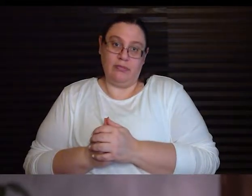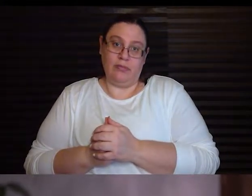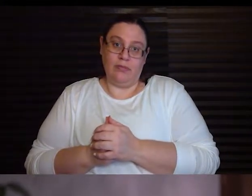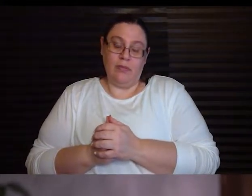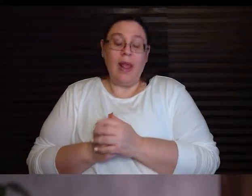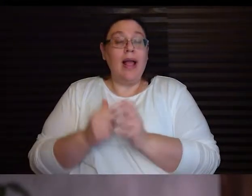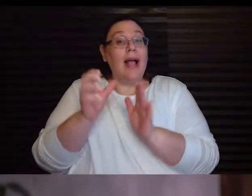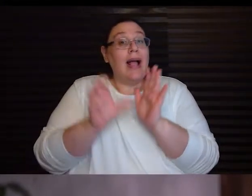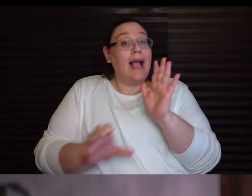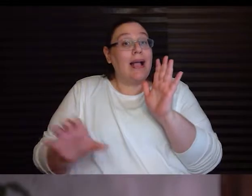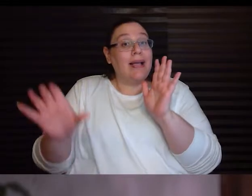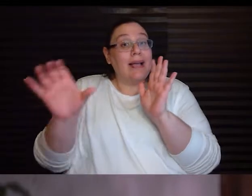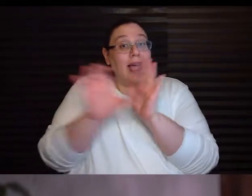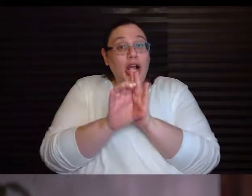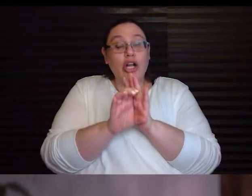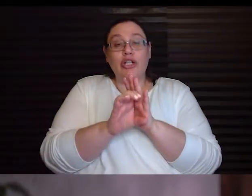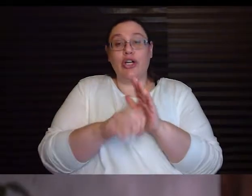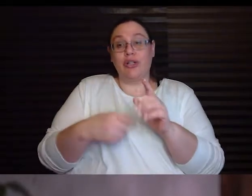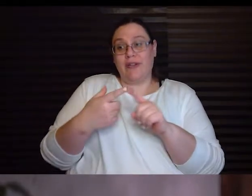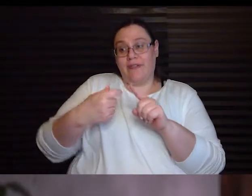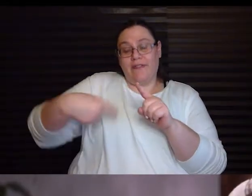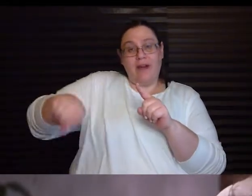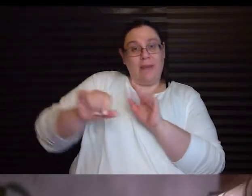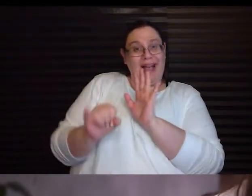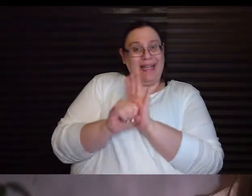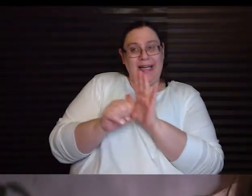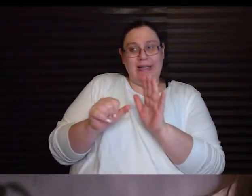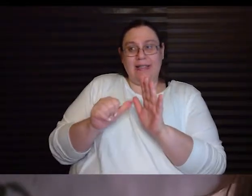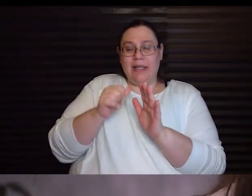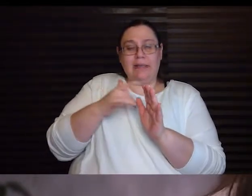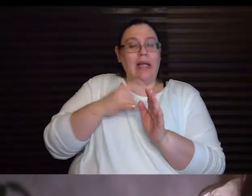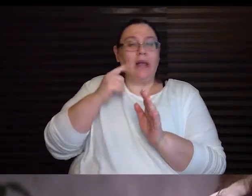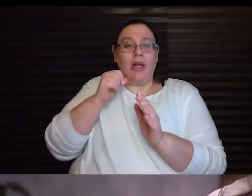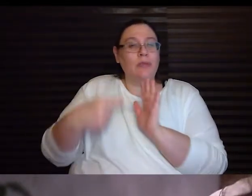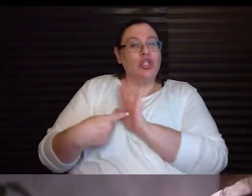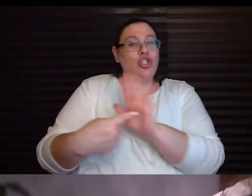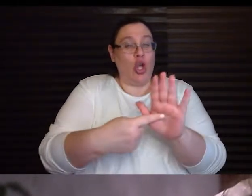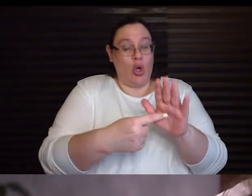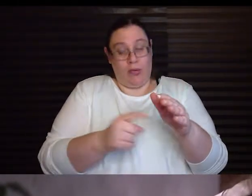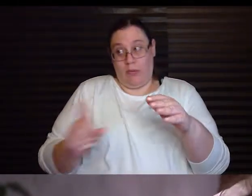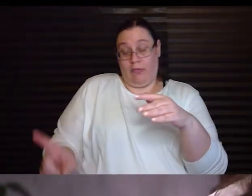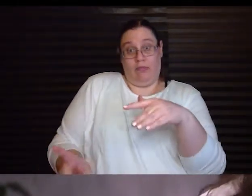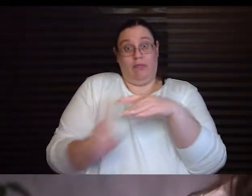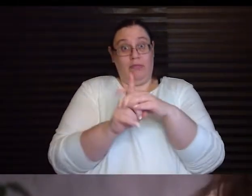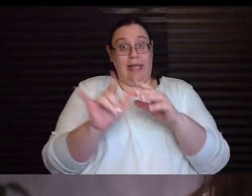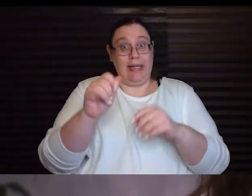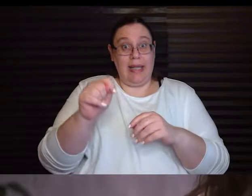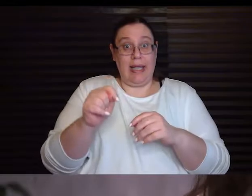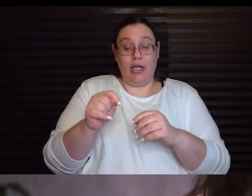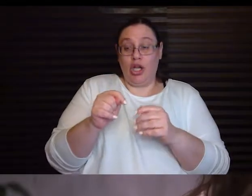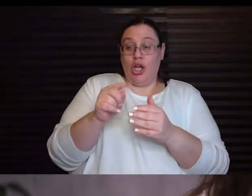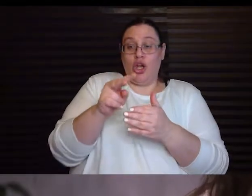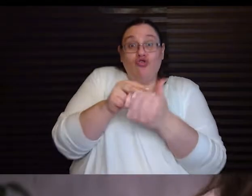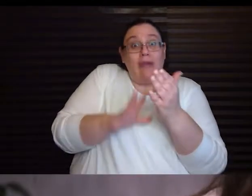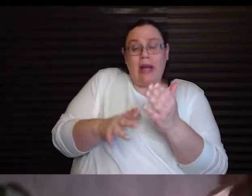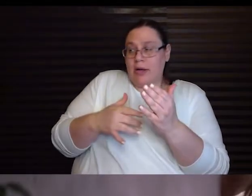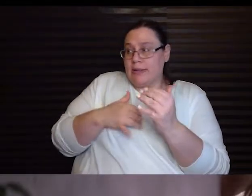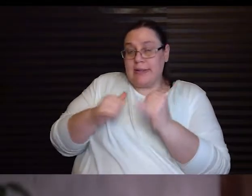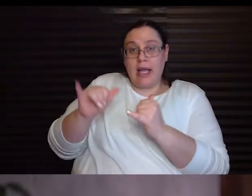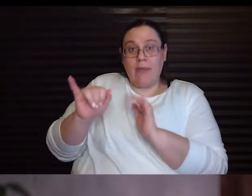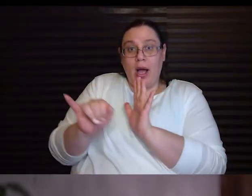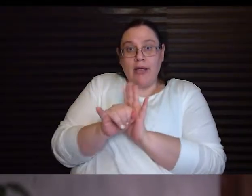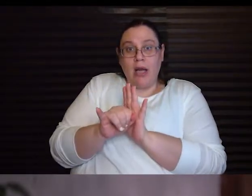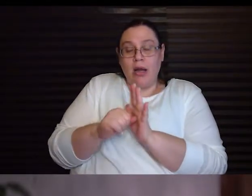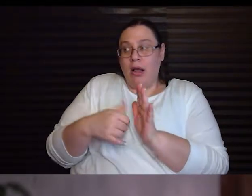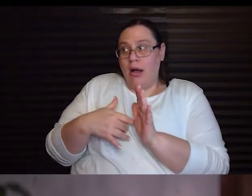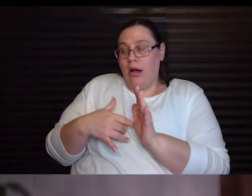When characters coming from underrepresented identities appear in literature, readers who share those identities are